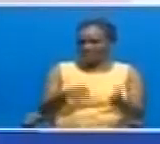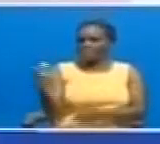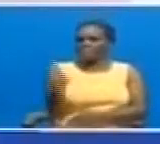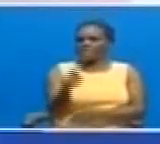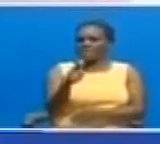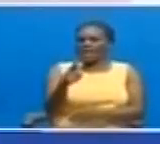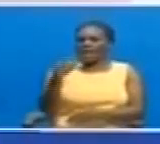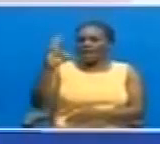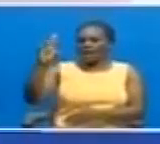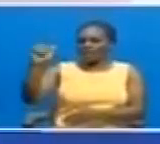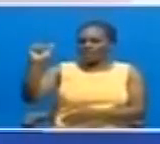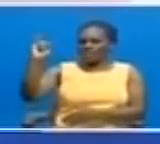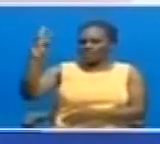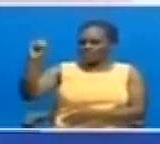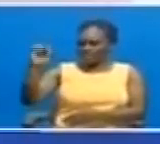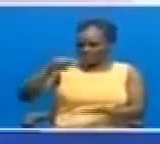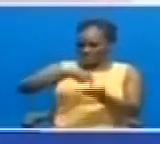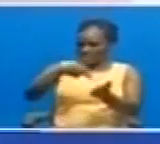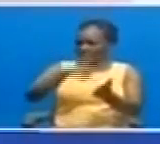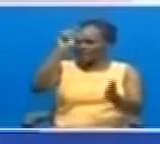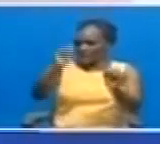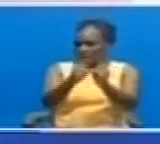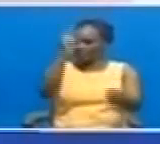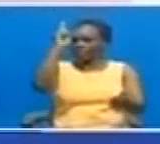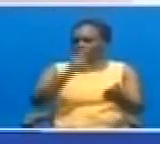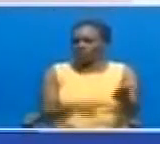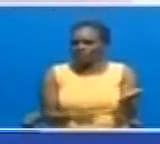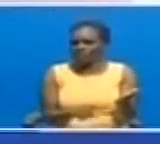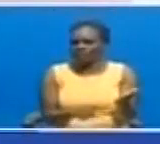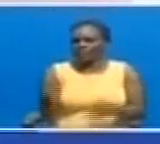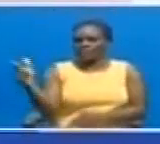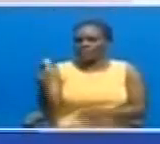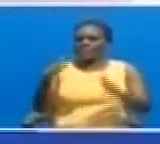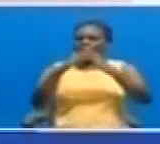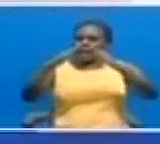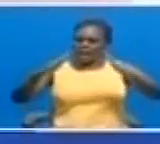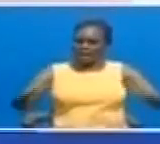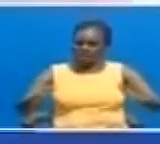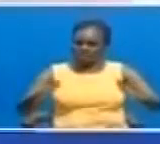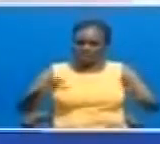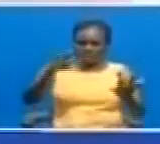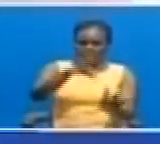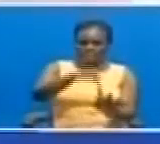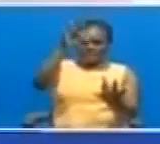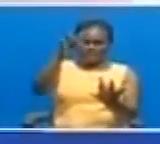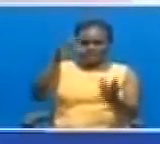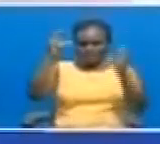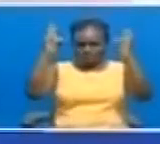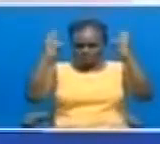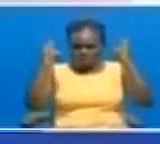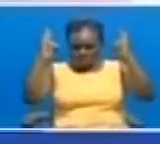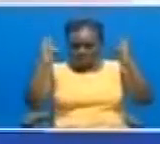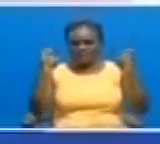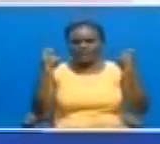framing. And in media framing, what usually happens is that, you know, media houses take a particular slant